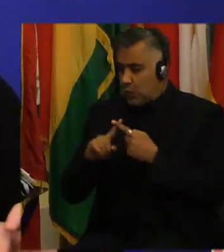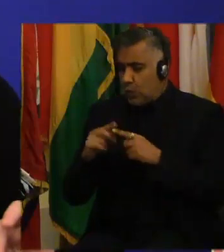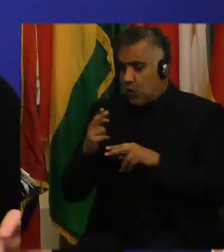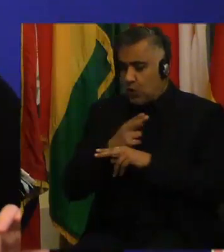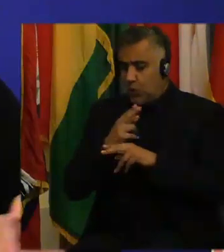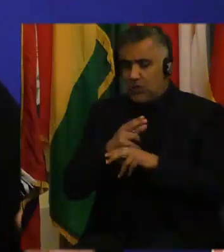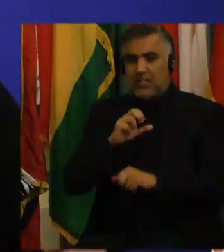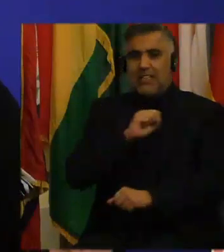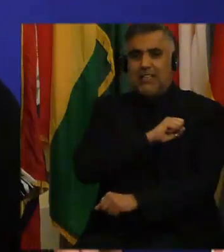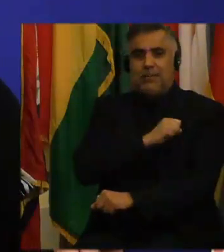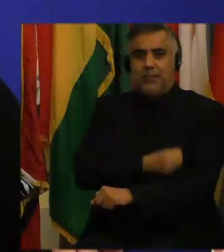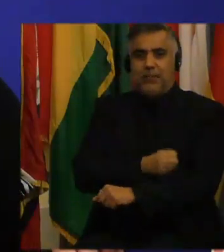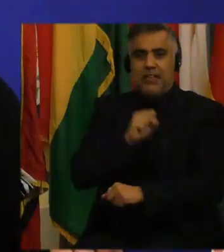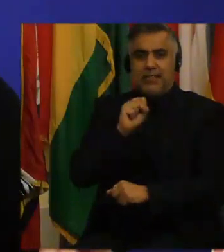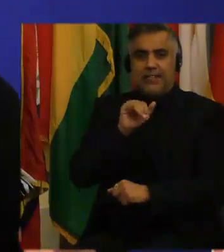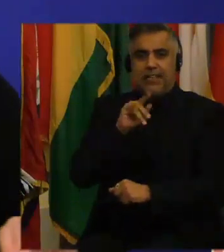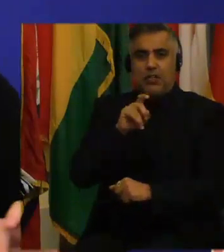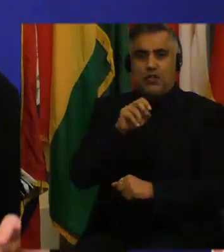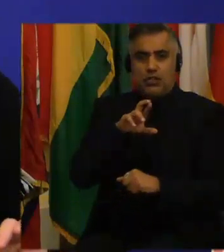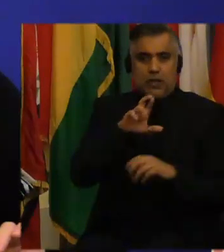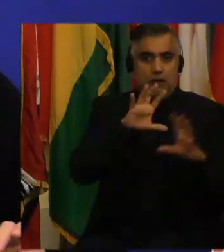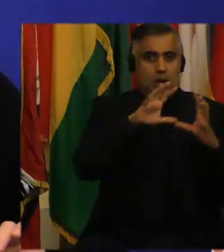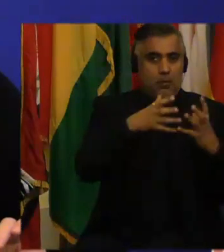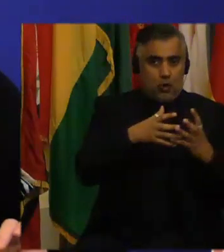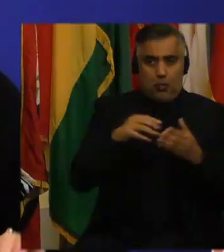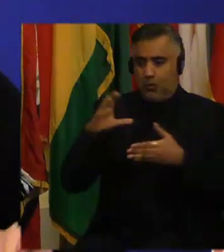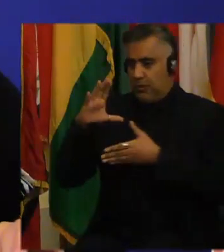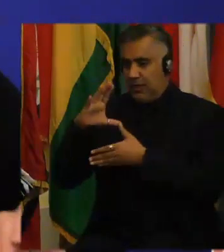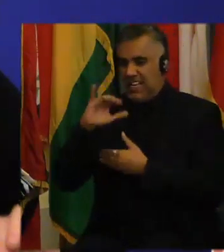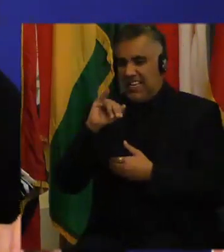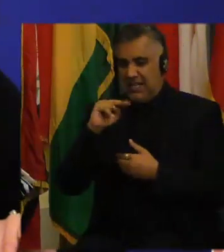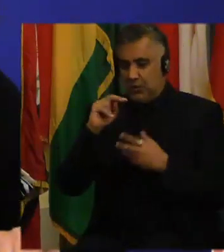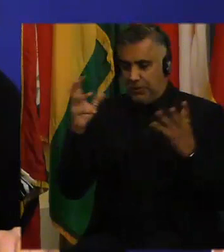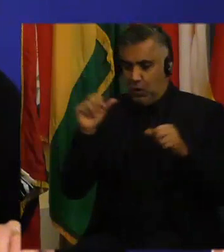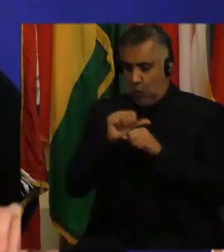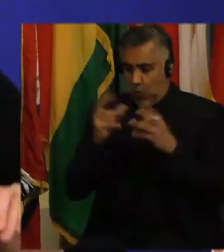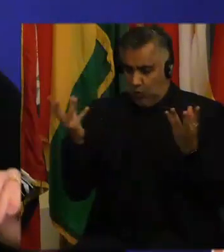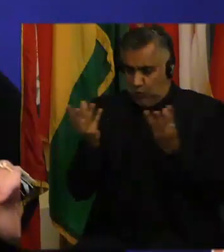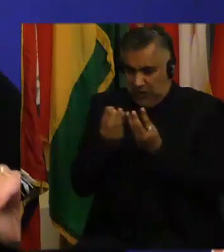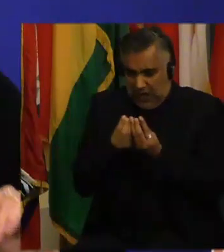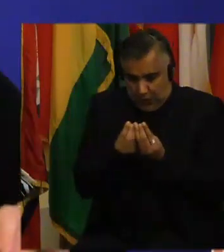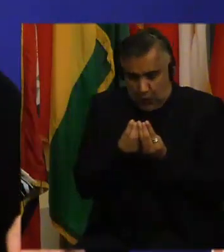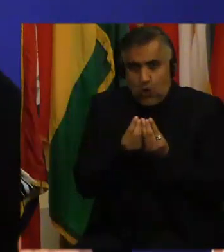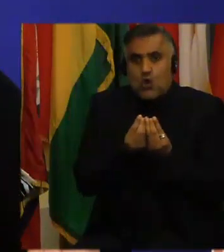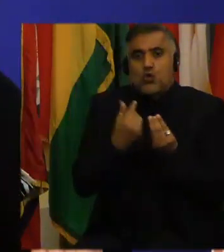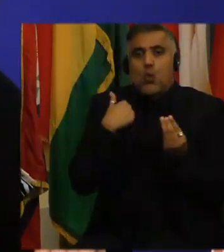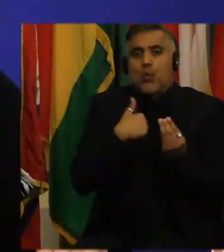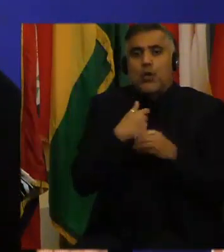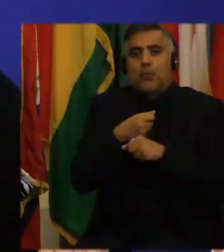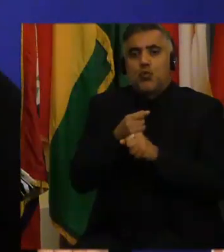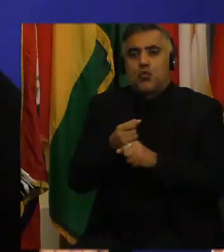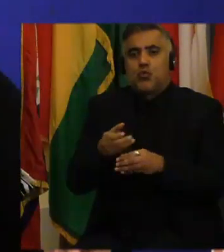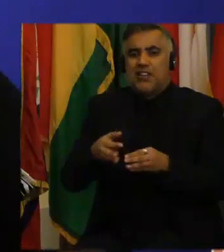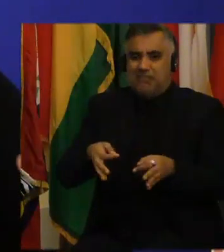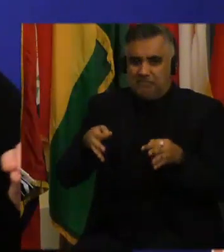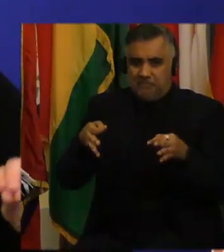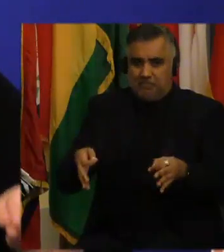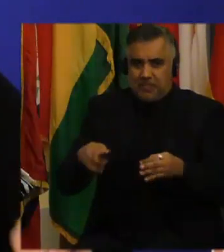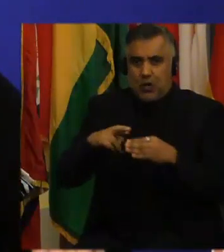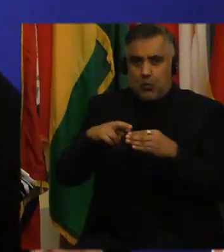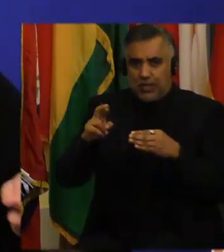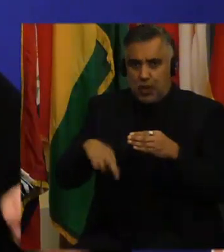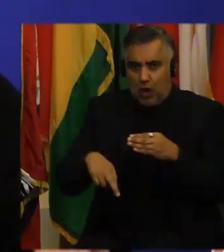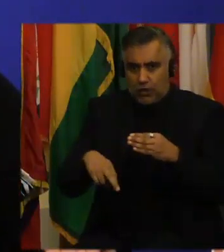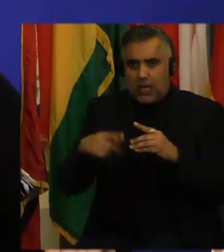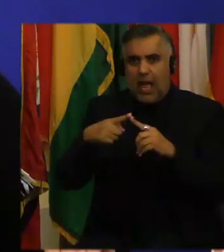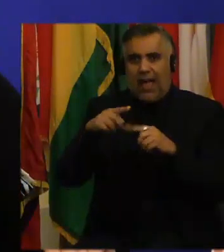use synergies between global and regional instruments in order to produce concrete results at